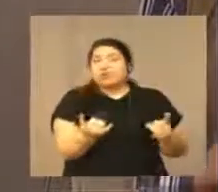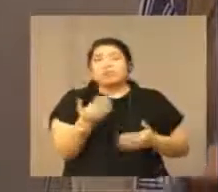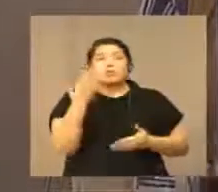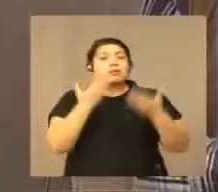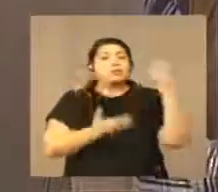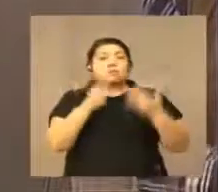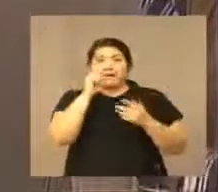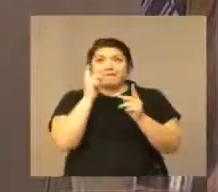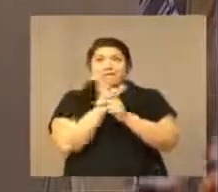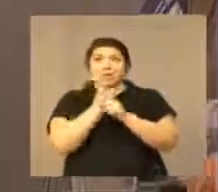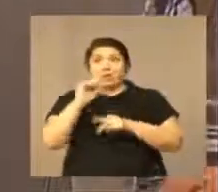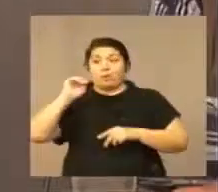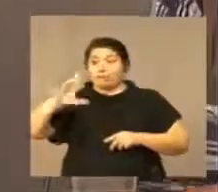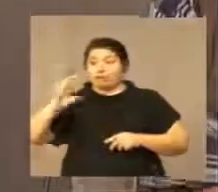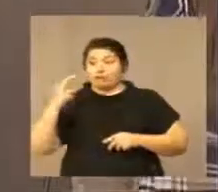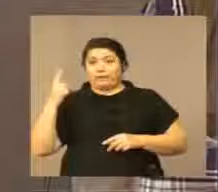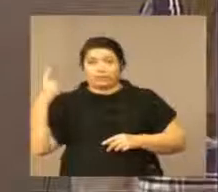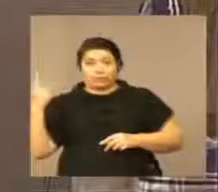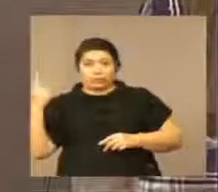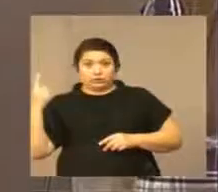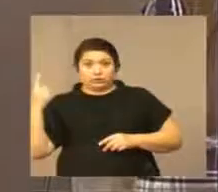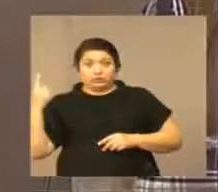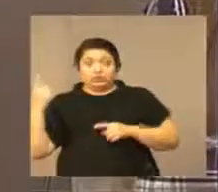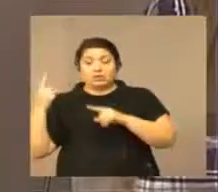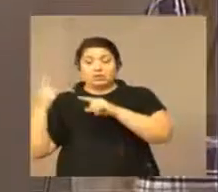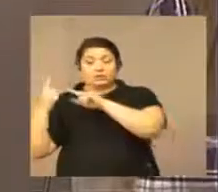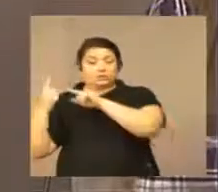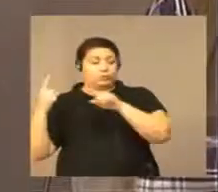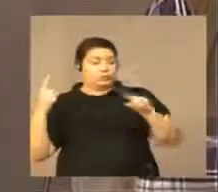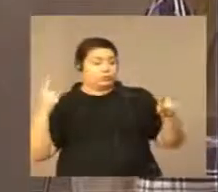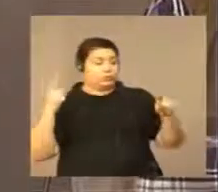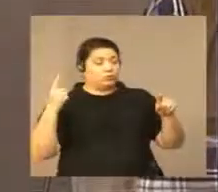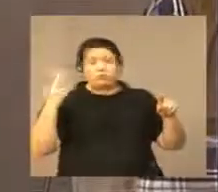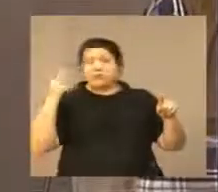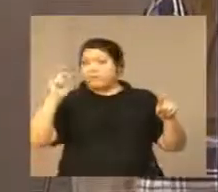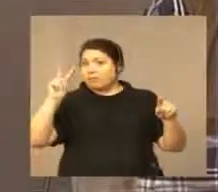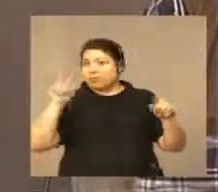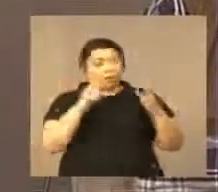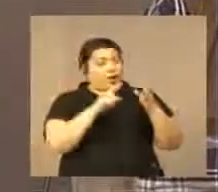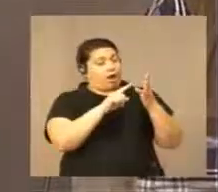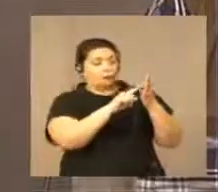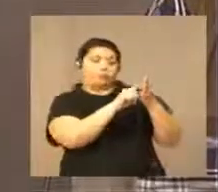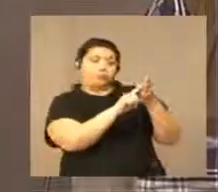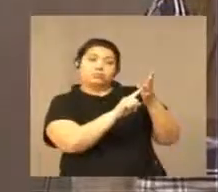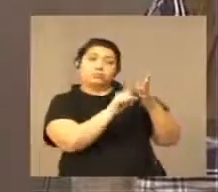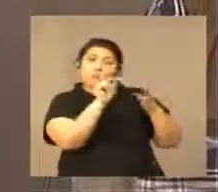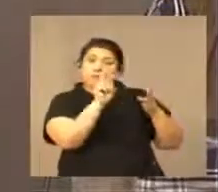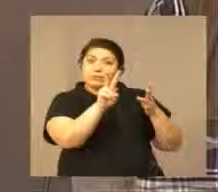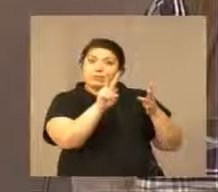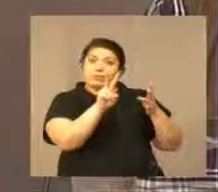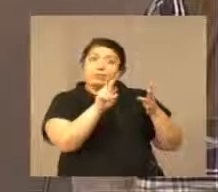from March 1st to maybe November, mid-November, we're looking at